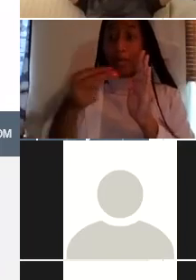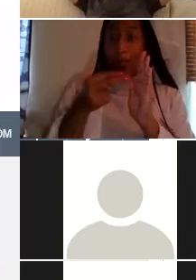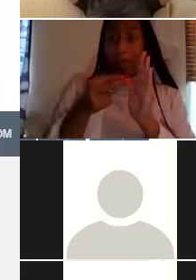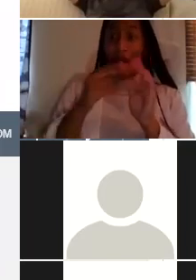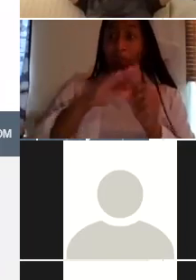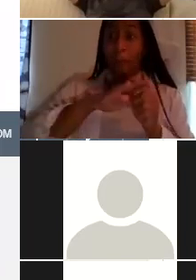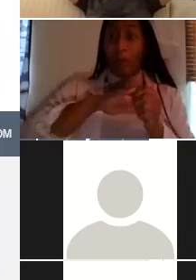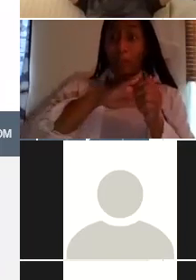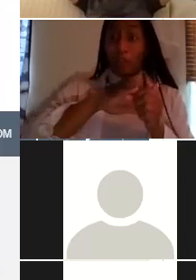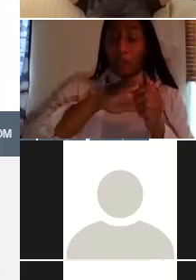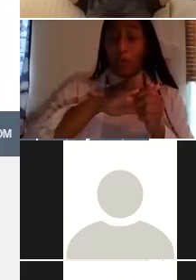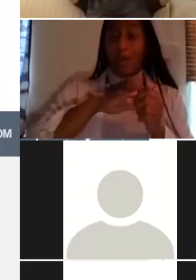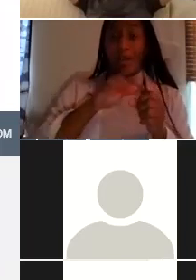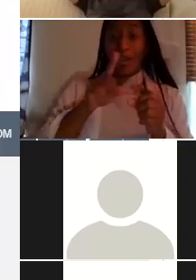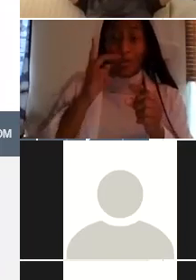this temperature of